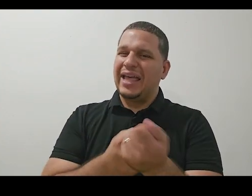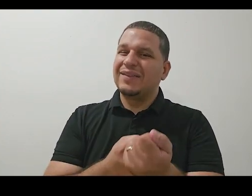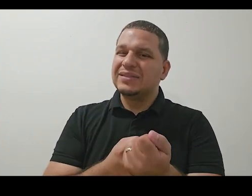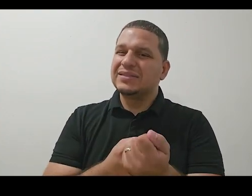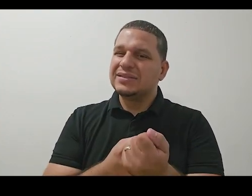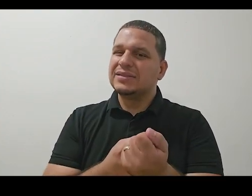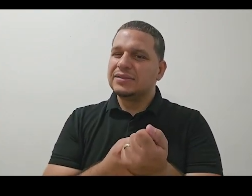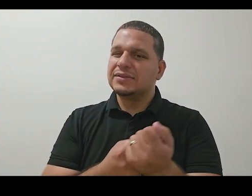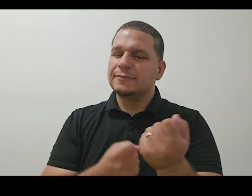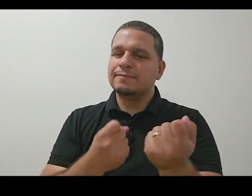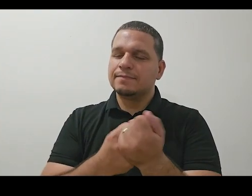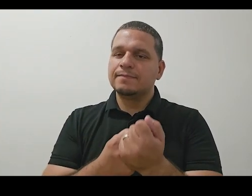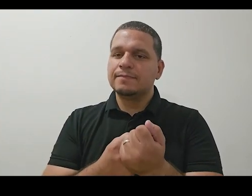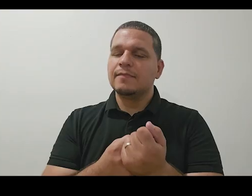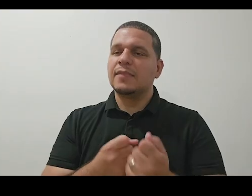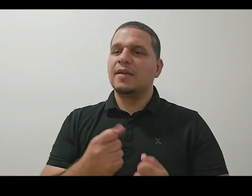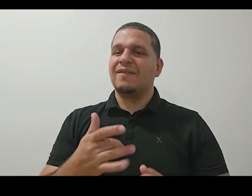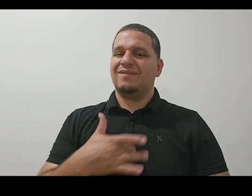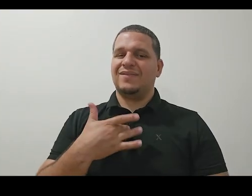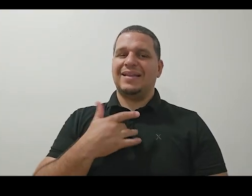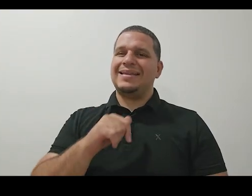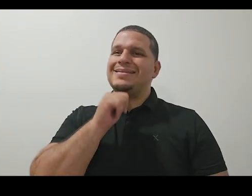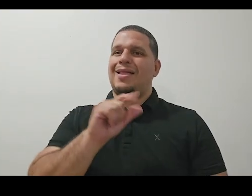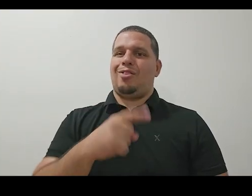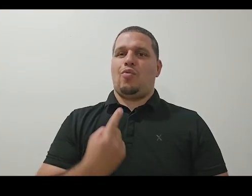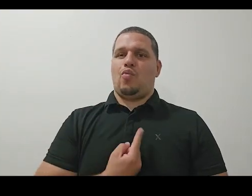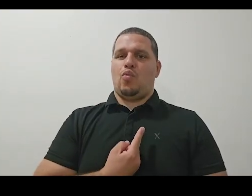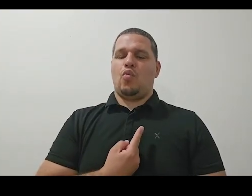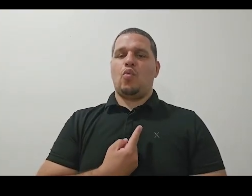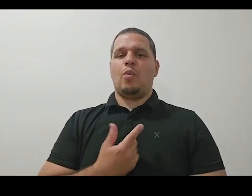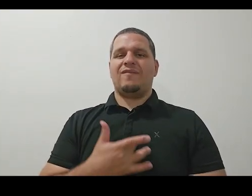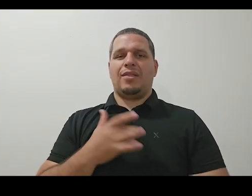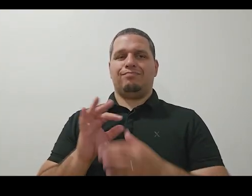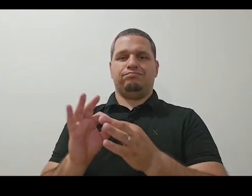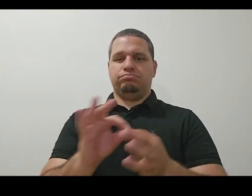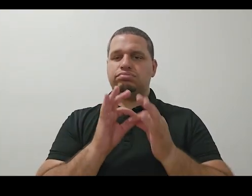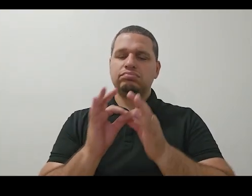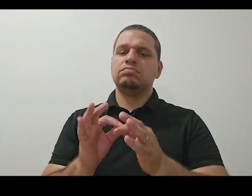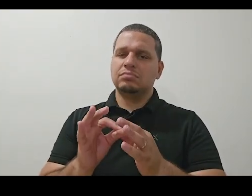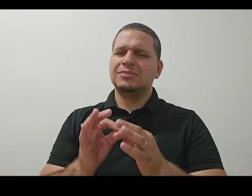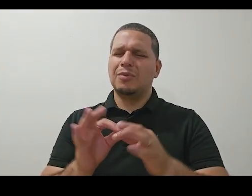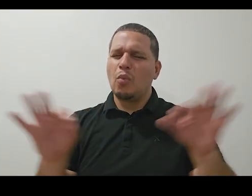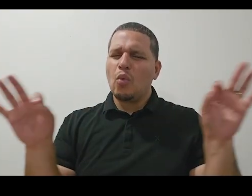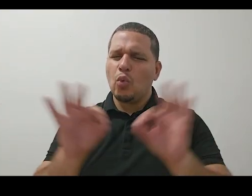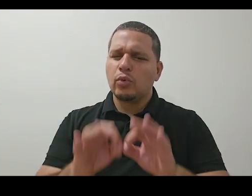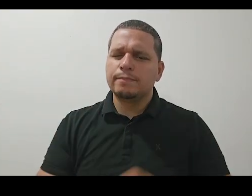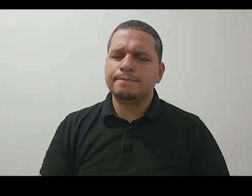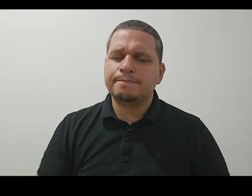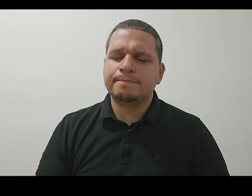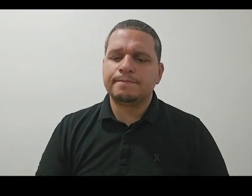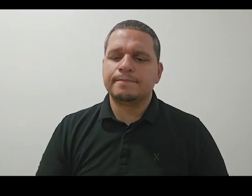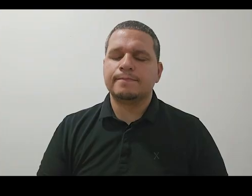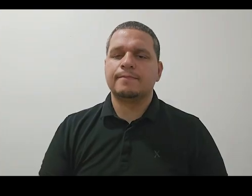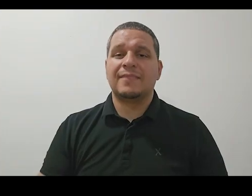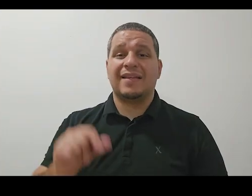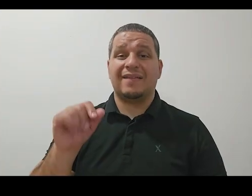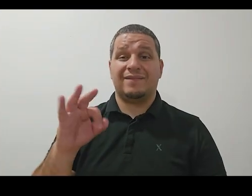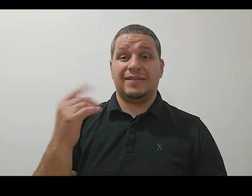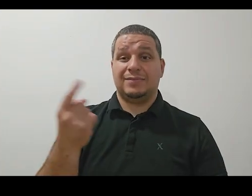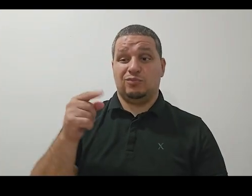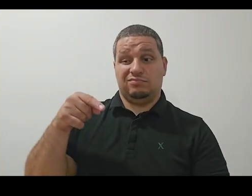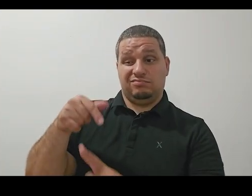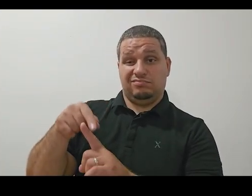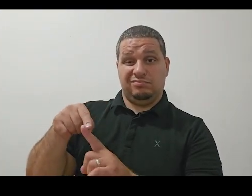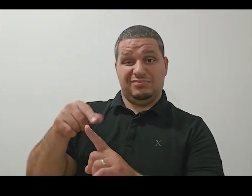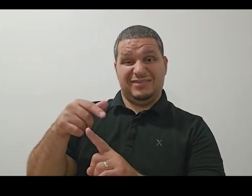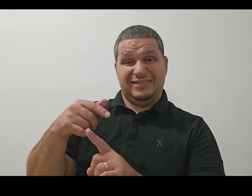advocacy, in terms of feeling not alone and being unified, all those things are important in someone who